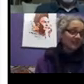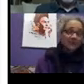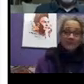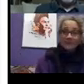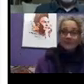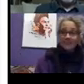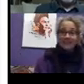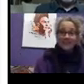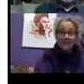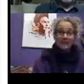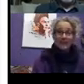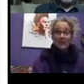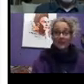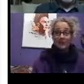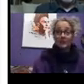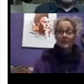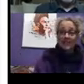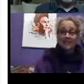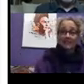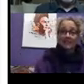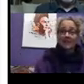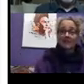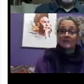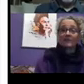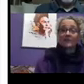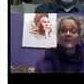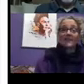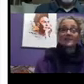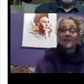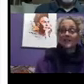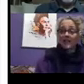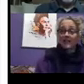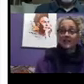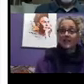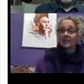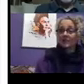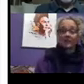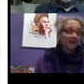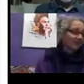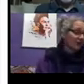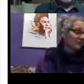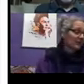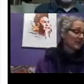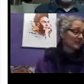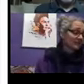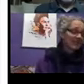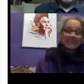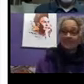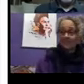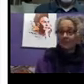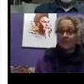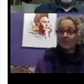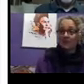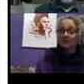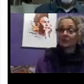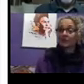that, non-standard cycles are hugely expensive. So if you need something like a hand cycle, a recumbent, or an e